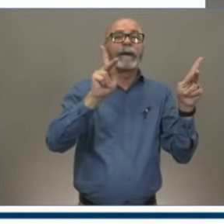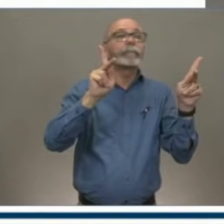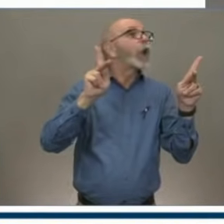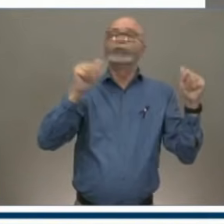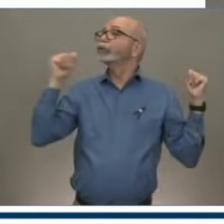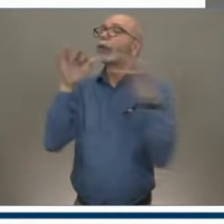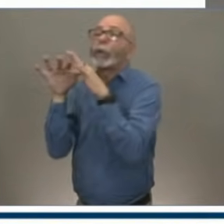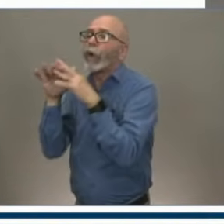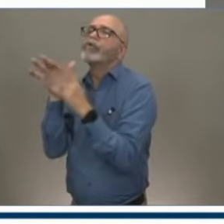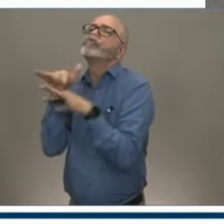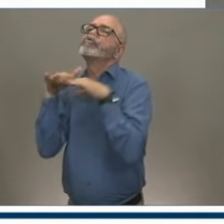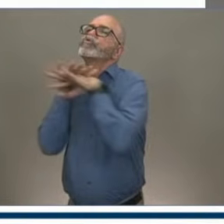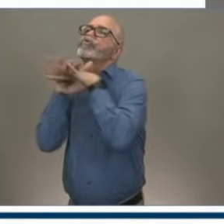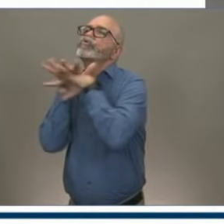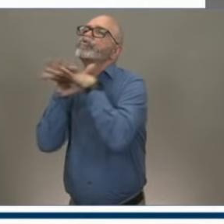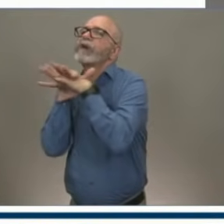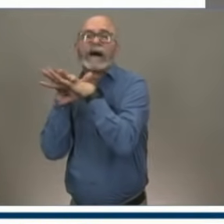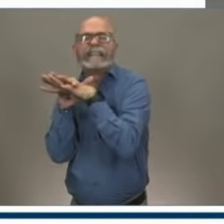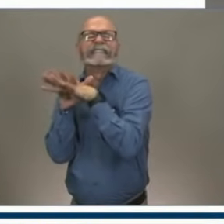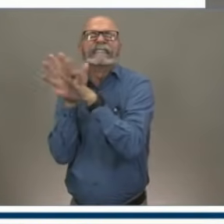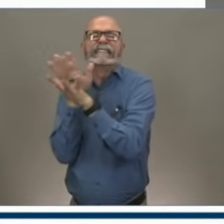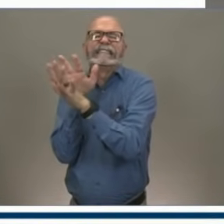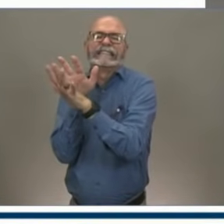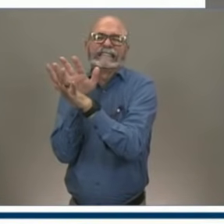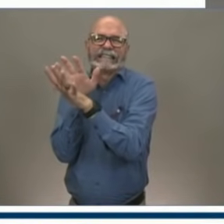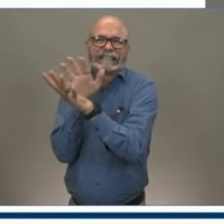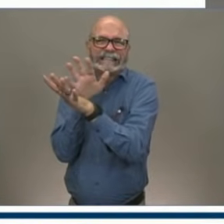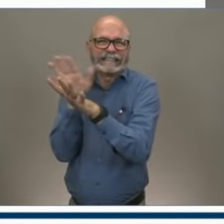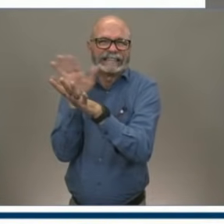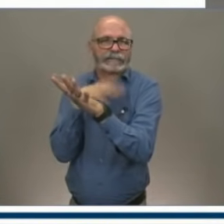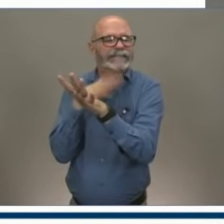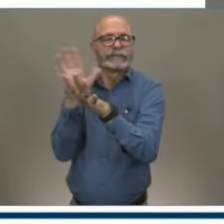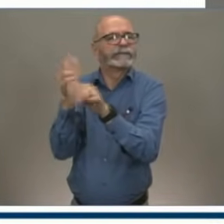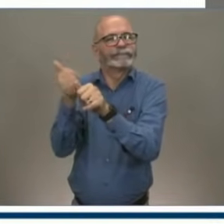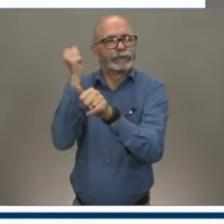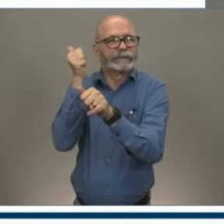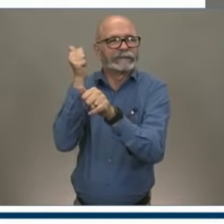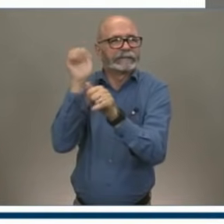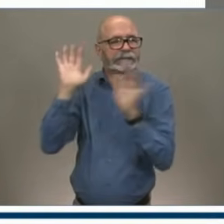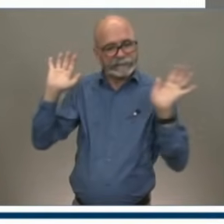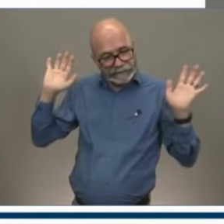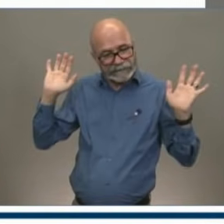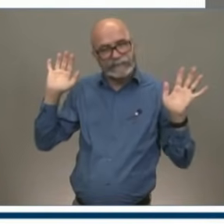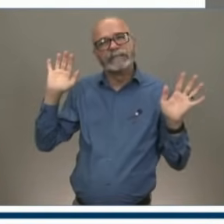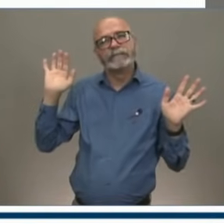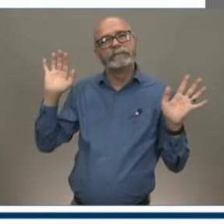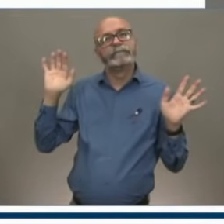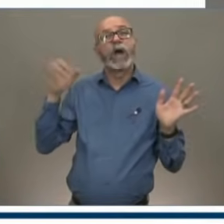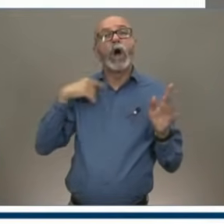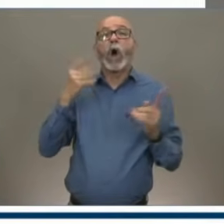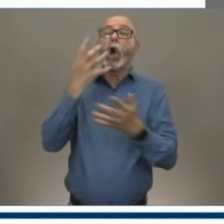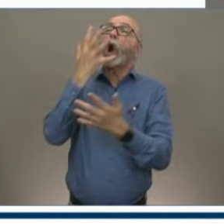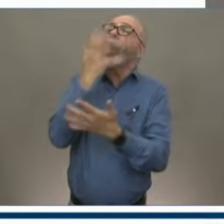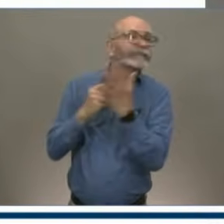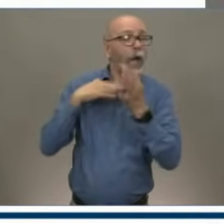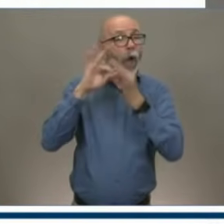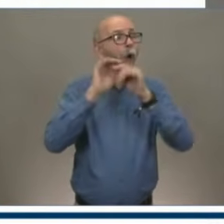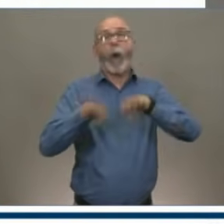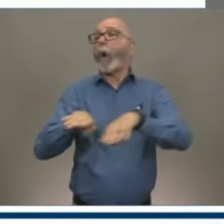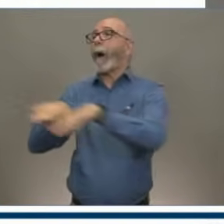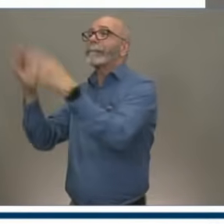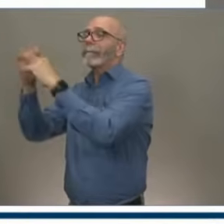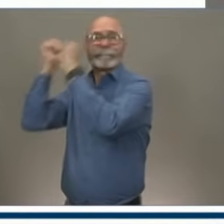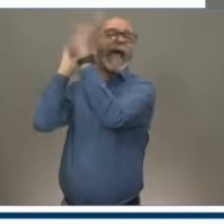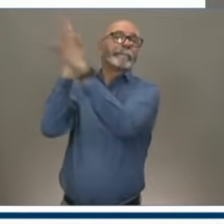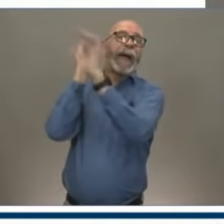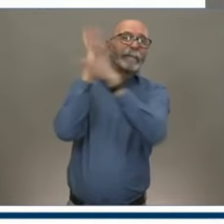getting together. And what we want to avoid is starting to lift things too early and then coming